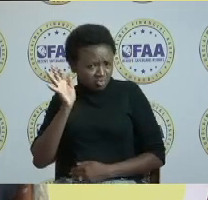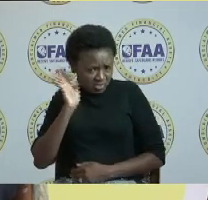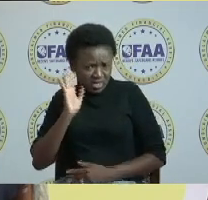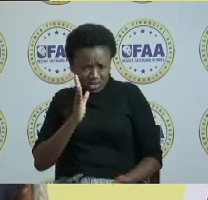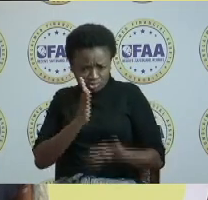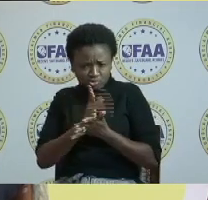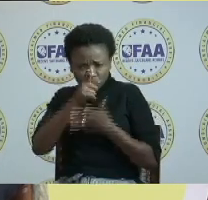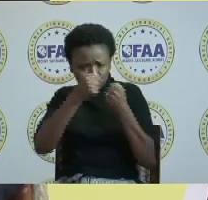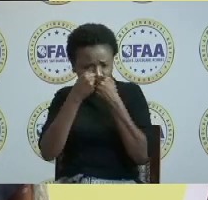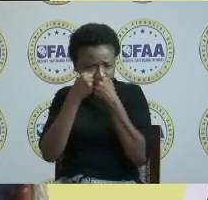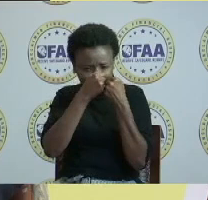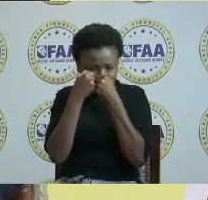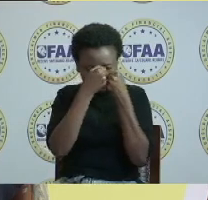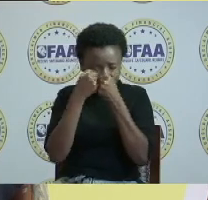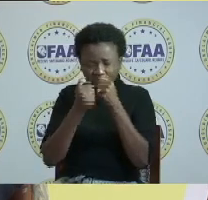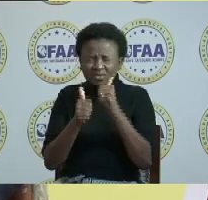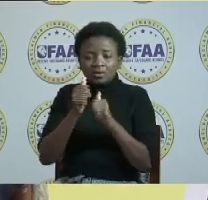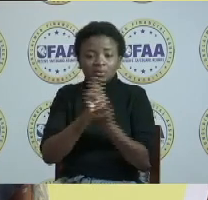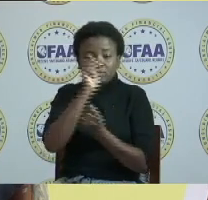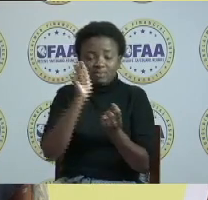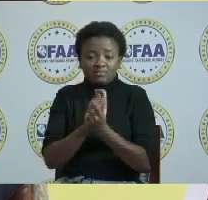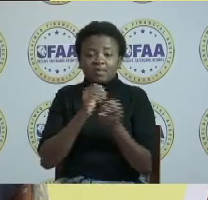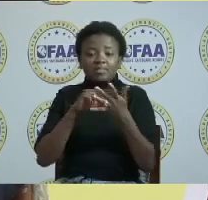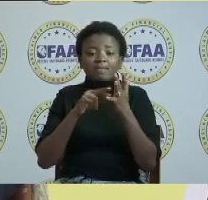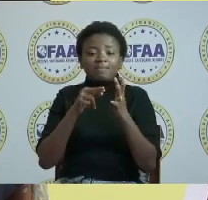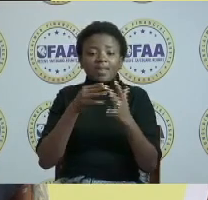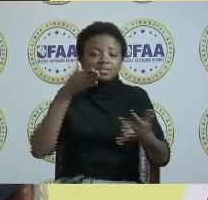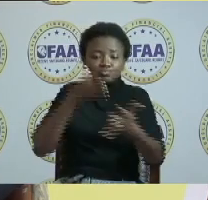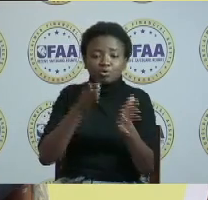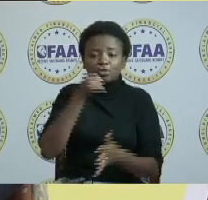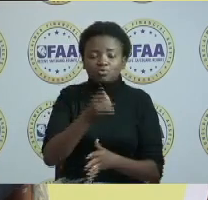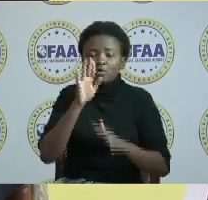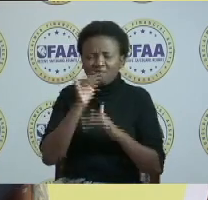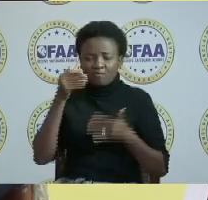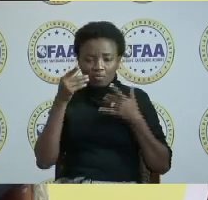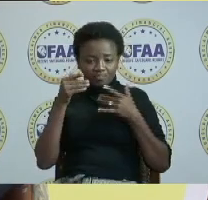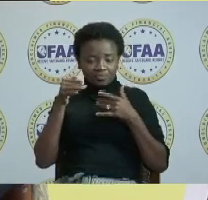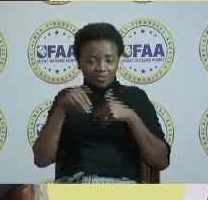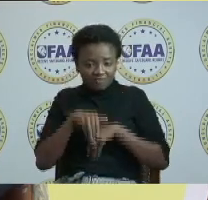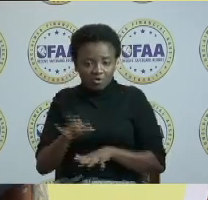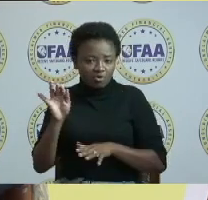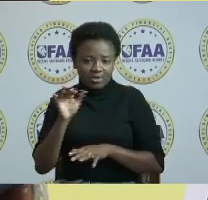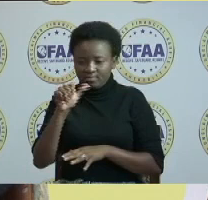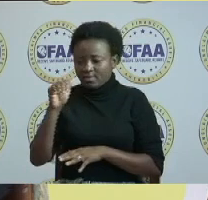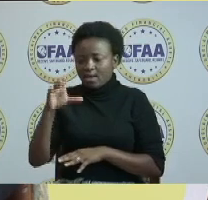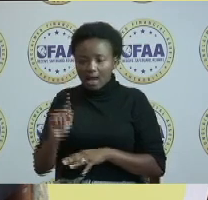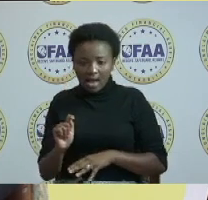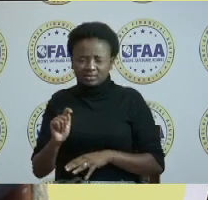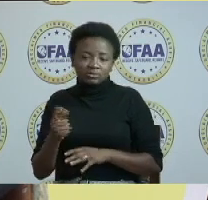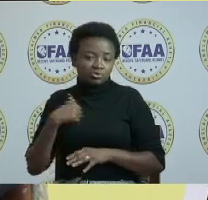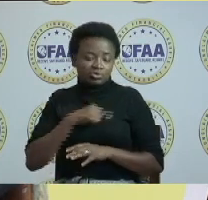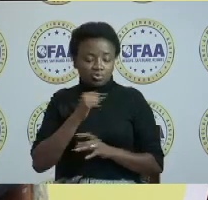that are obstructing you from complying. And we assure as an authority and through partnerships, we'll be able to deepen